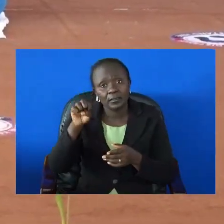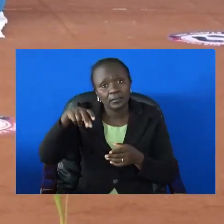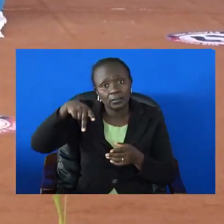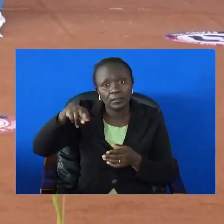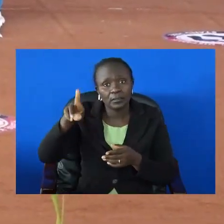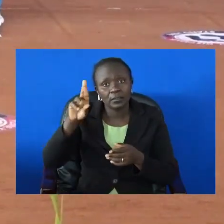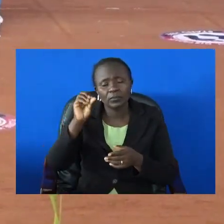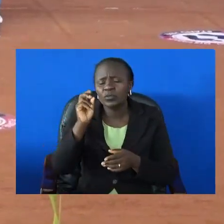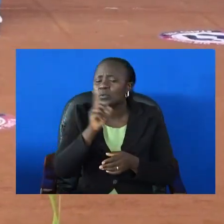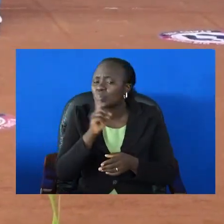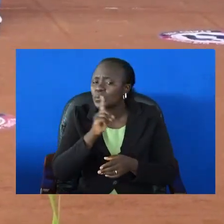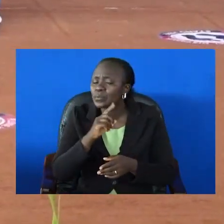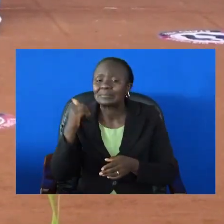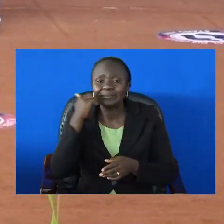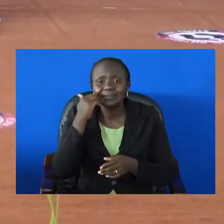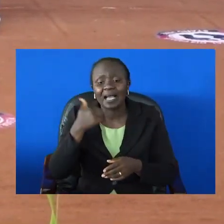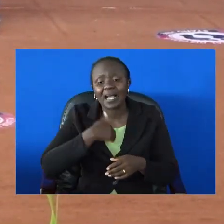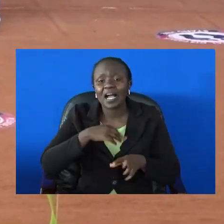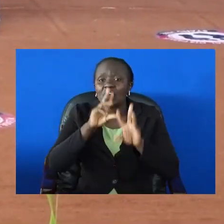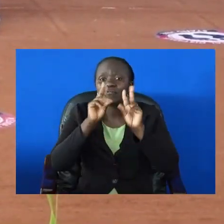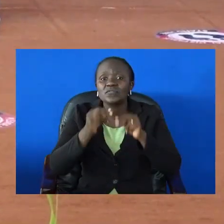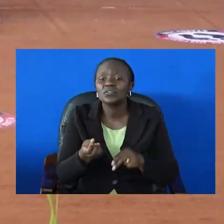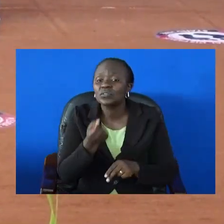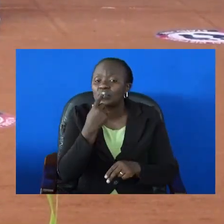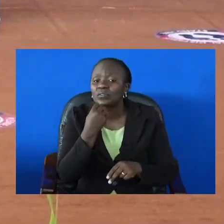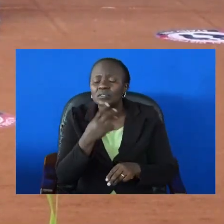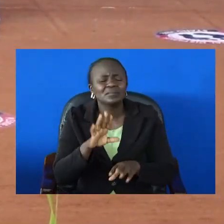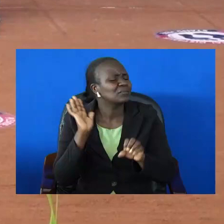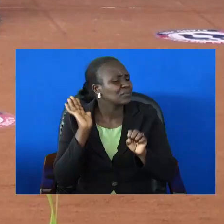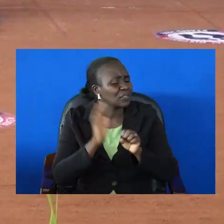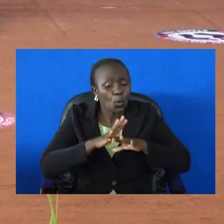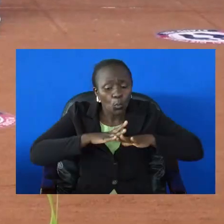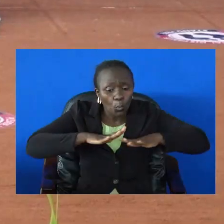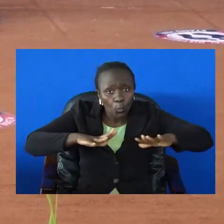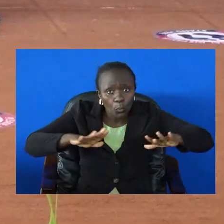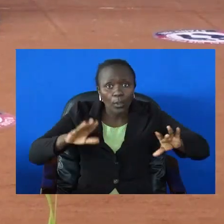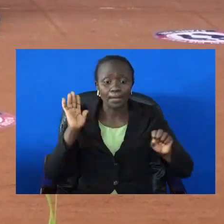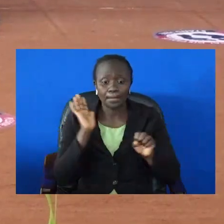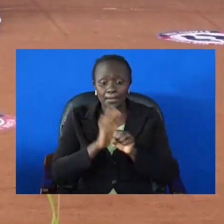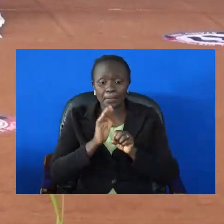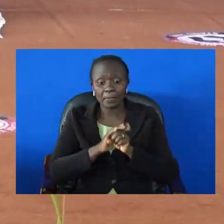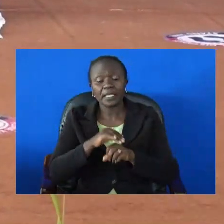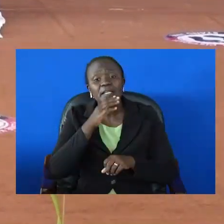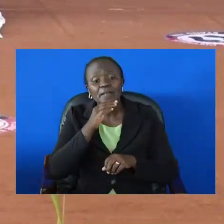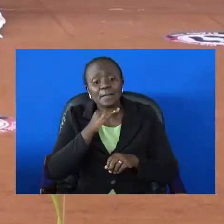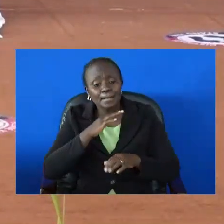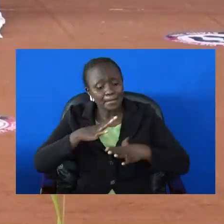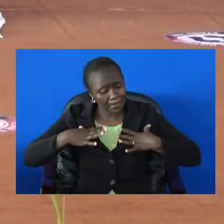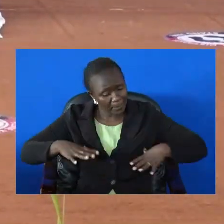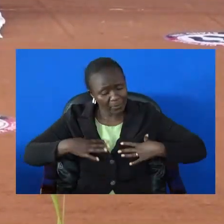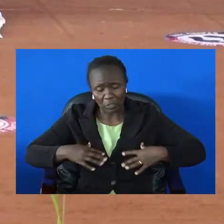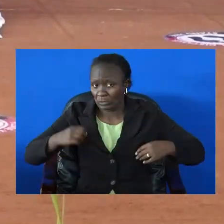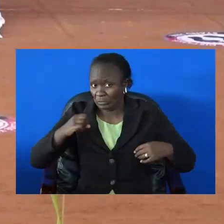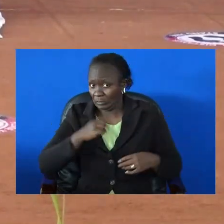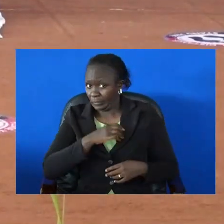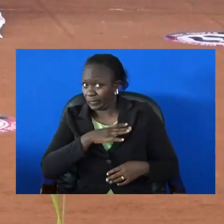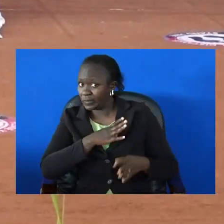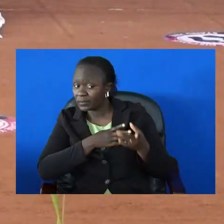very dangerous disease. It has no cure and it's very contagious. So many people were afraid of this great man.